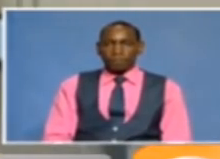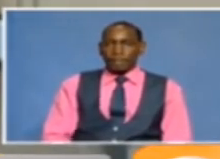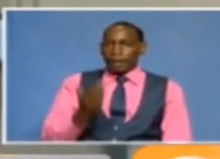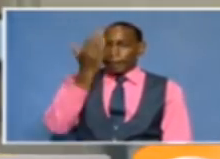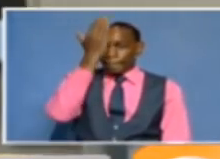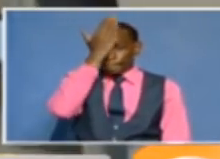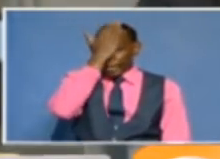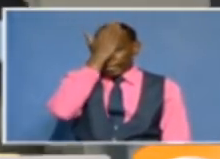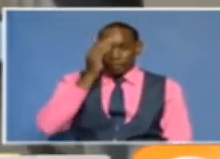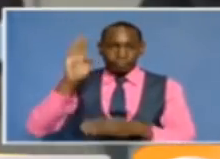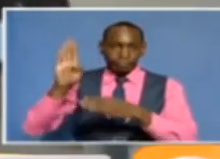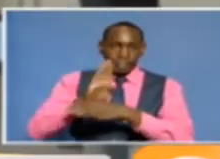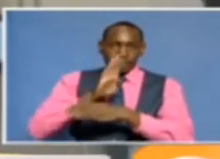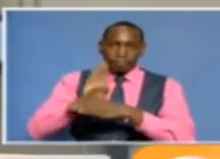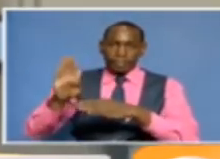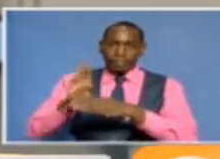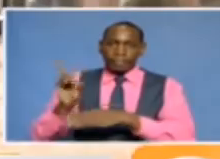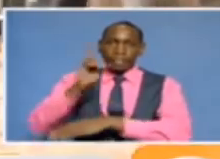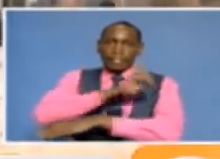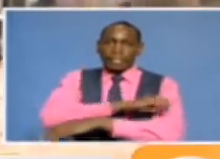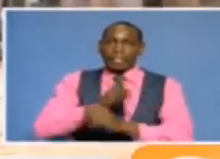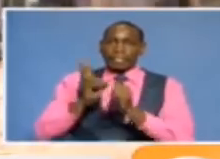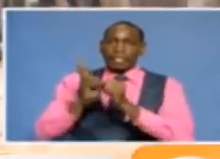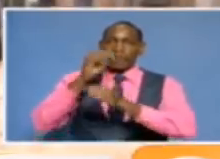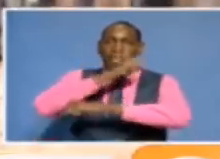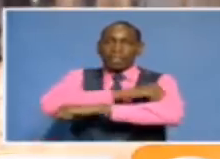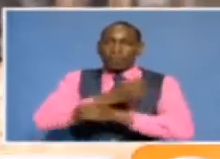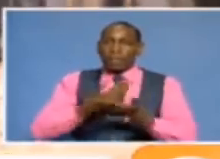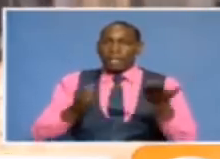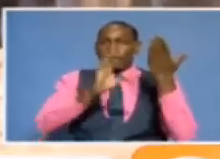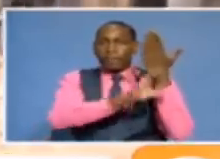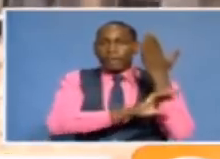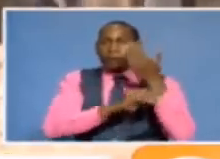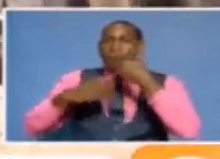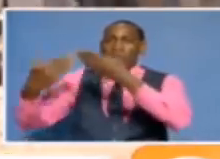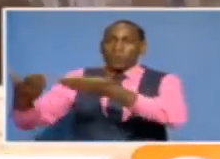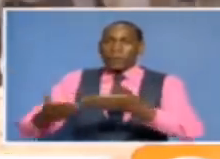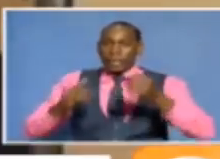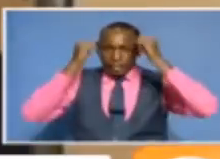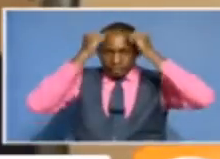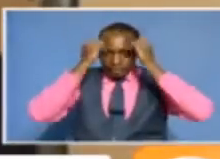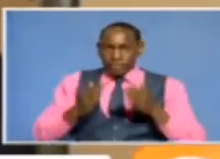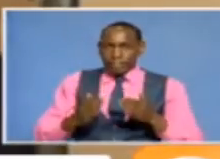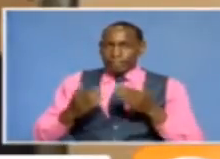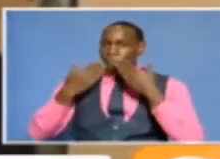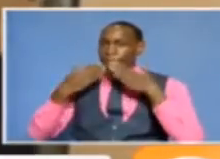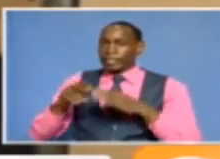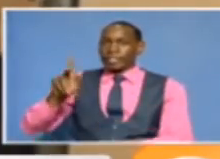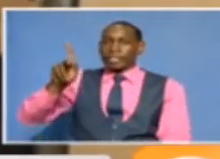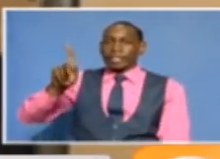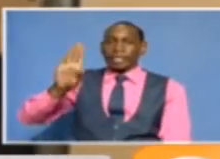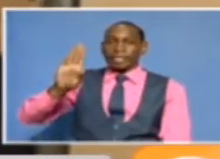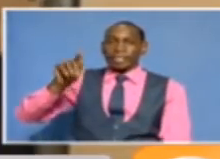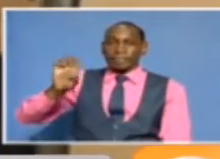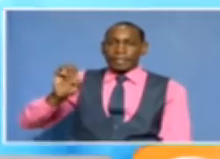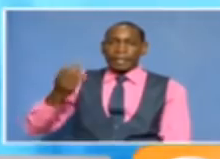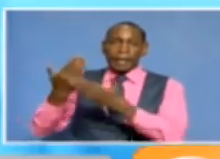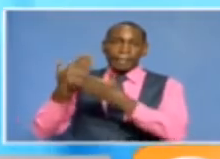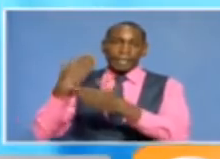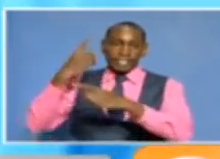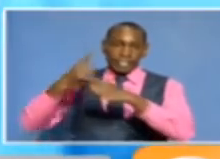Monday will be a busy day for secondary schools countrywide as they welcome students who sat for the KCPE examinations last